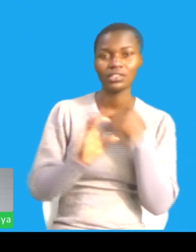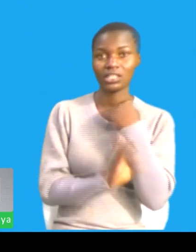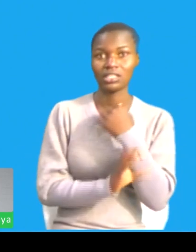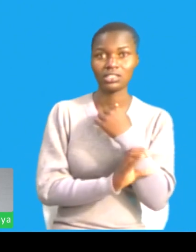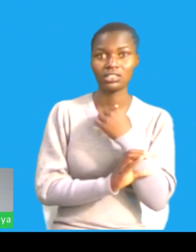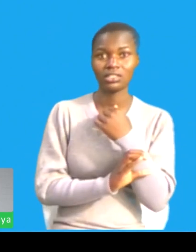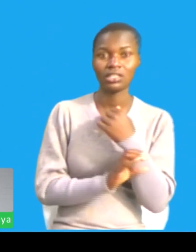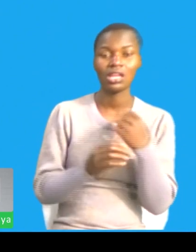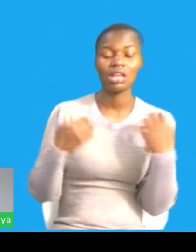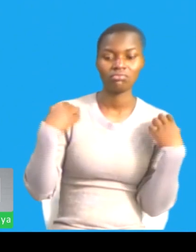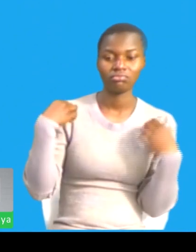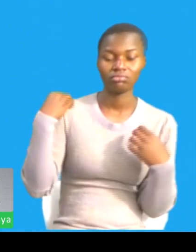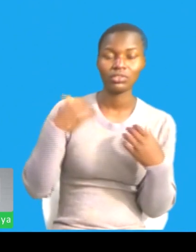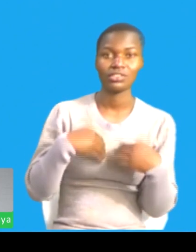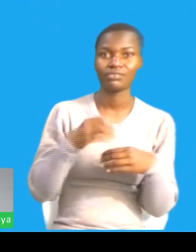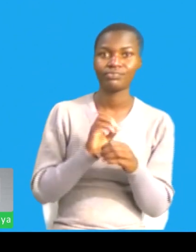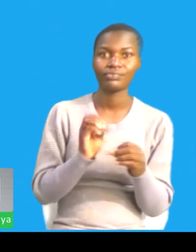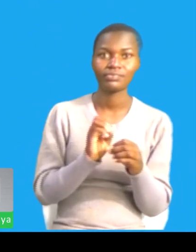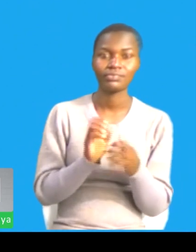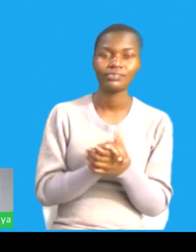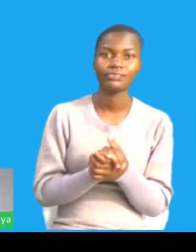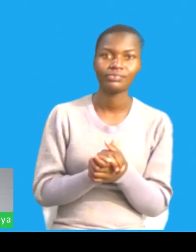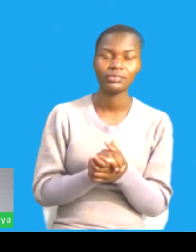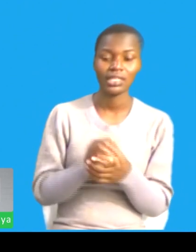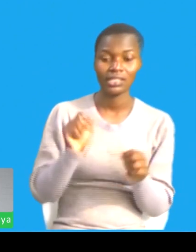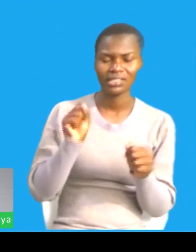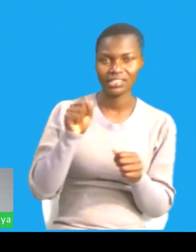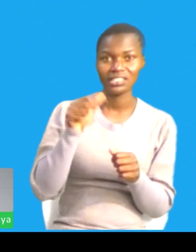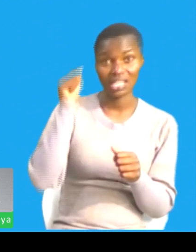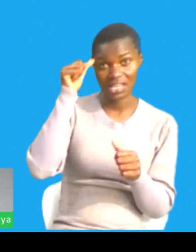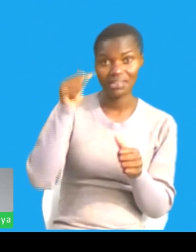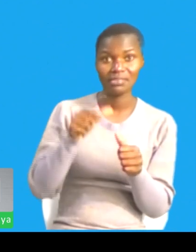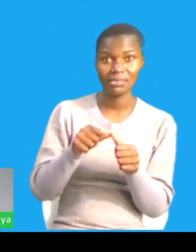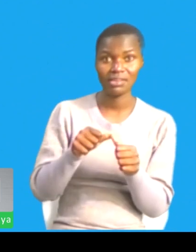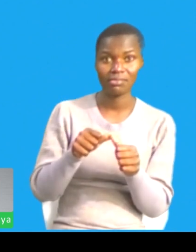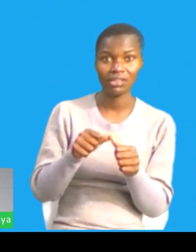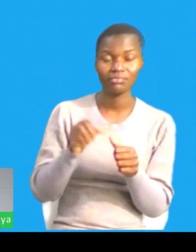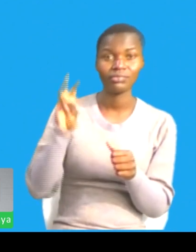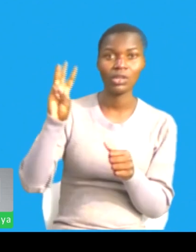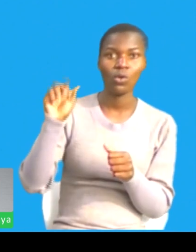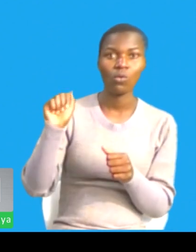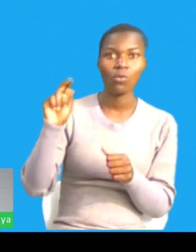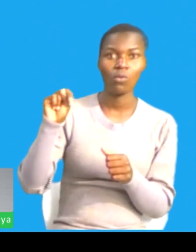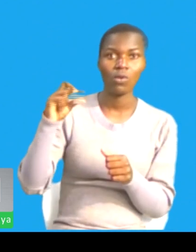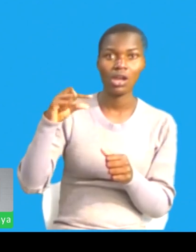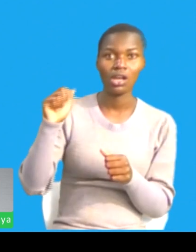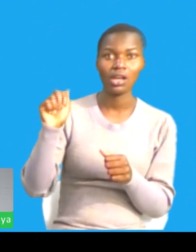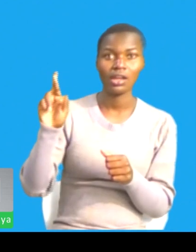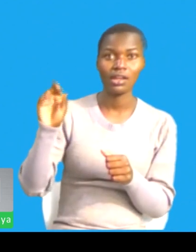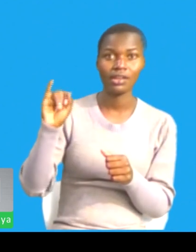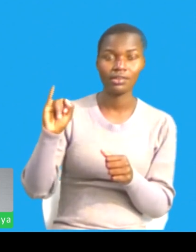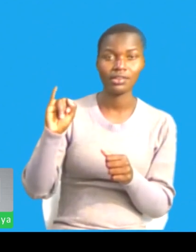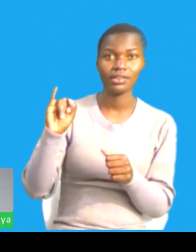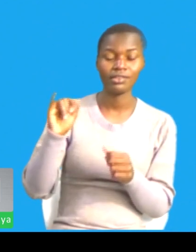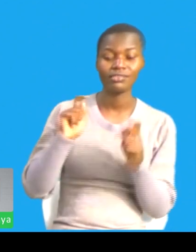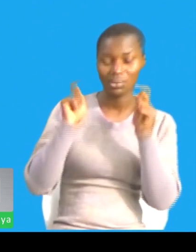naked. Oh yeah. I remember the Wangari Maathai demonstrations. So the late Professor